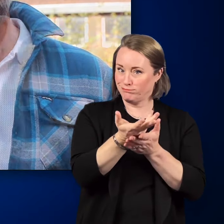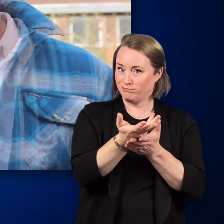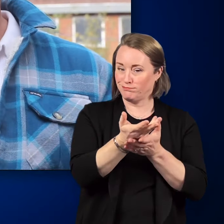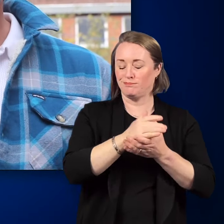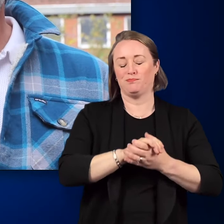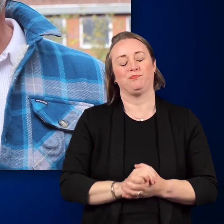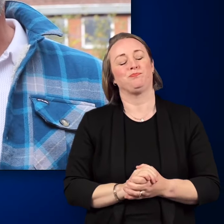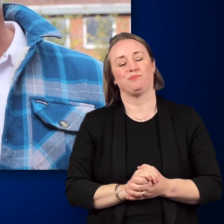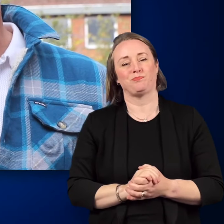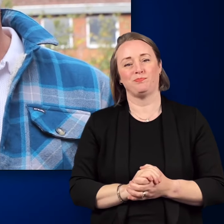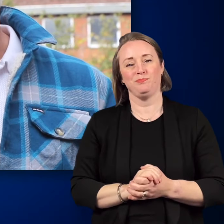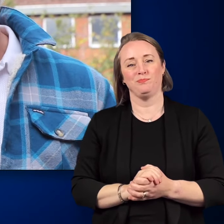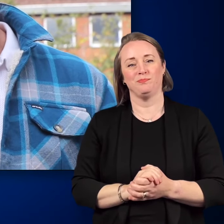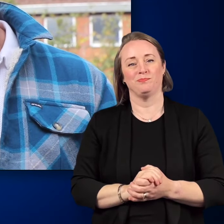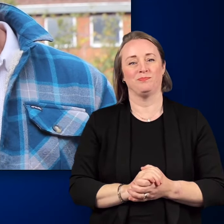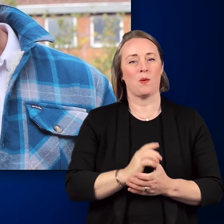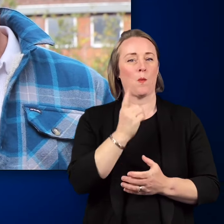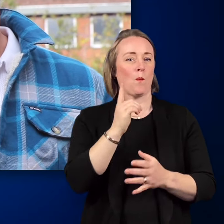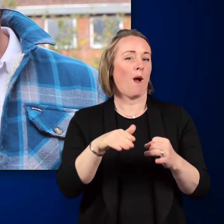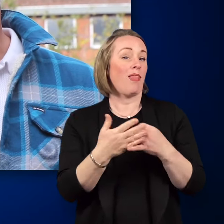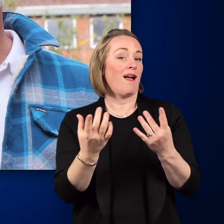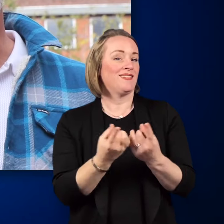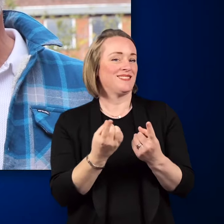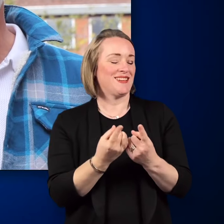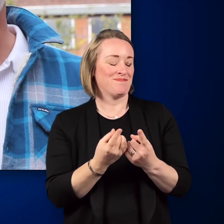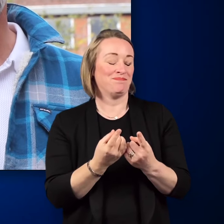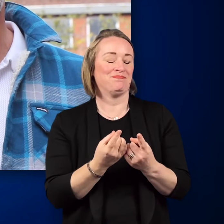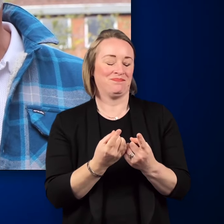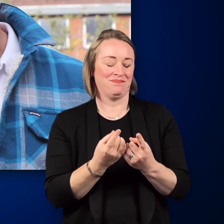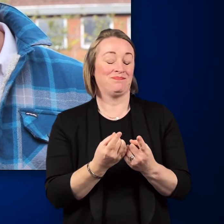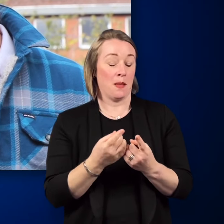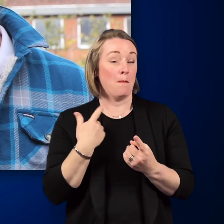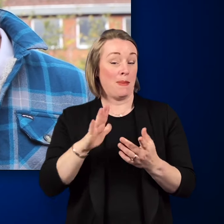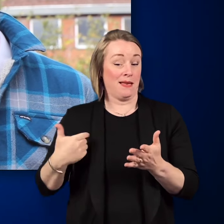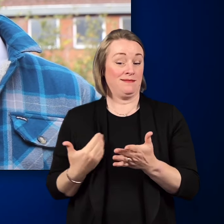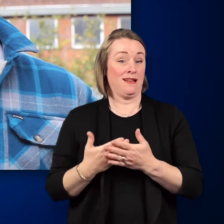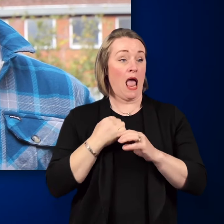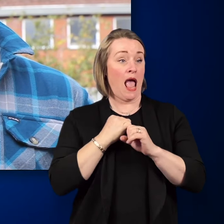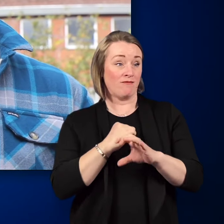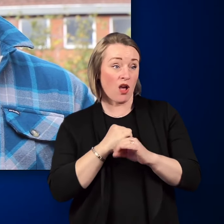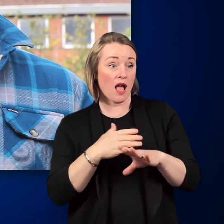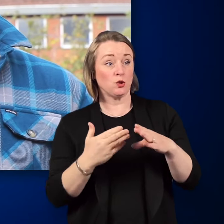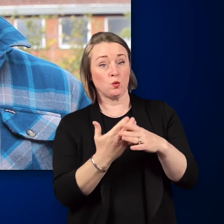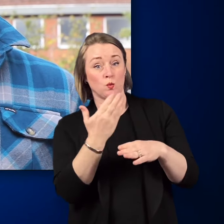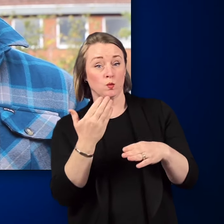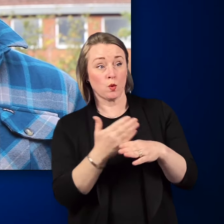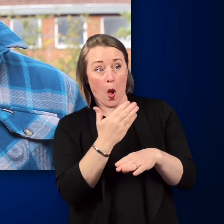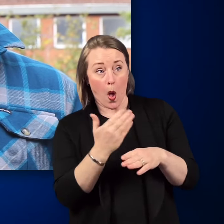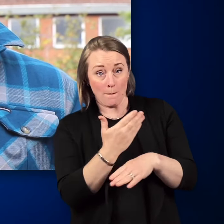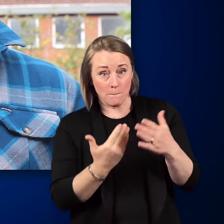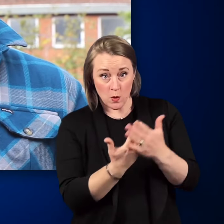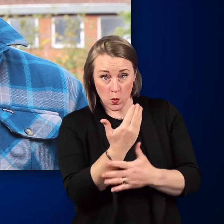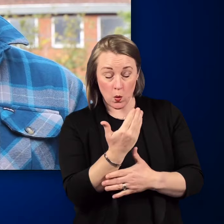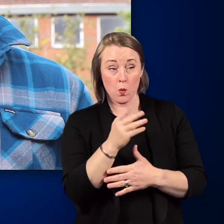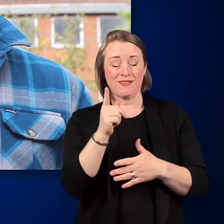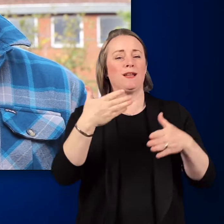you. And just one final thing. We've been advertising an operations team leader, as many of you will know, and we're